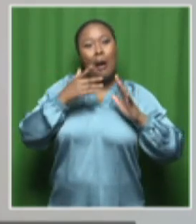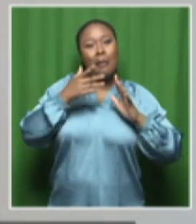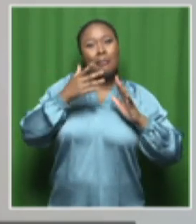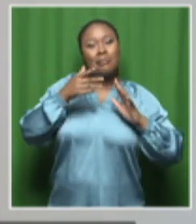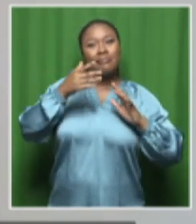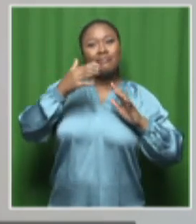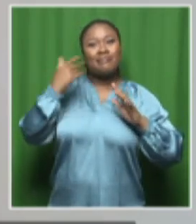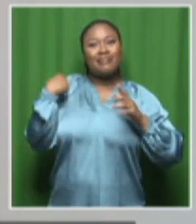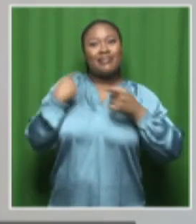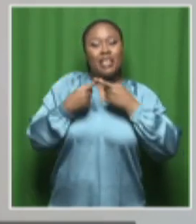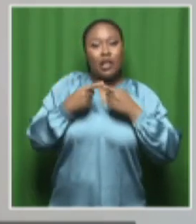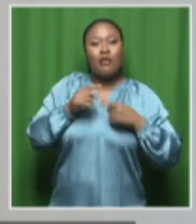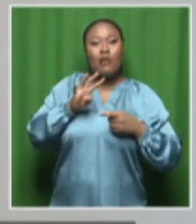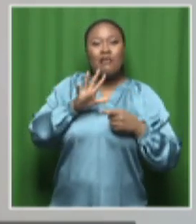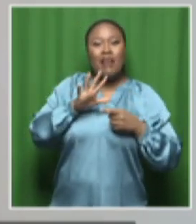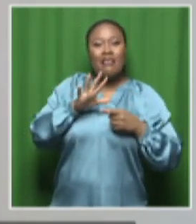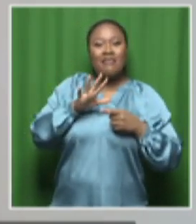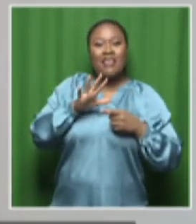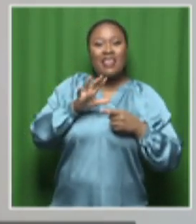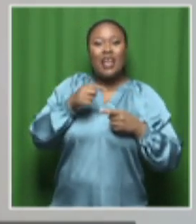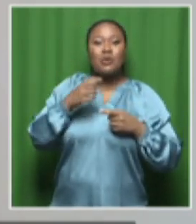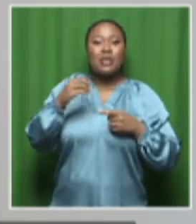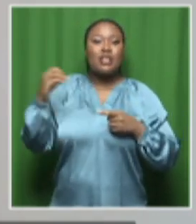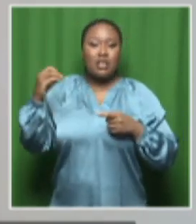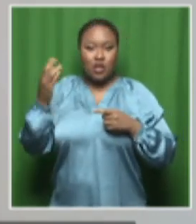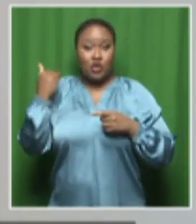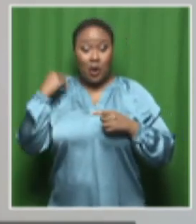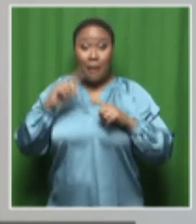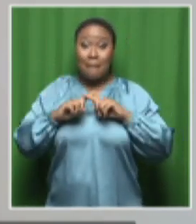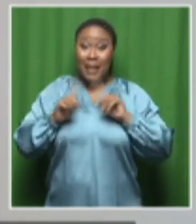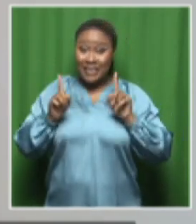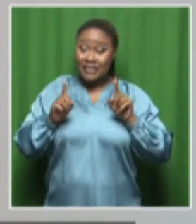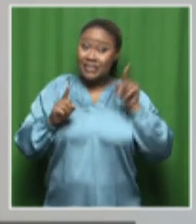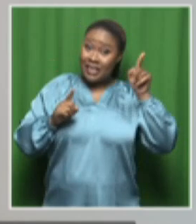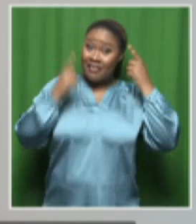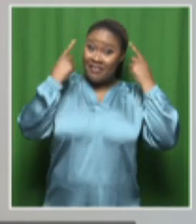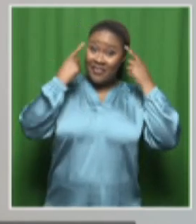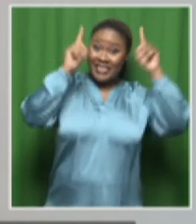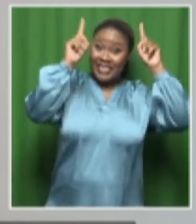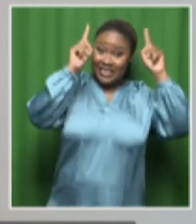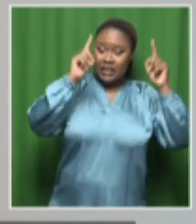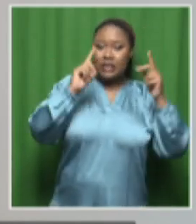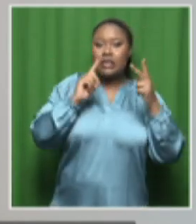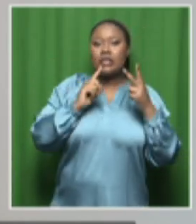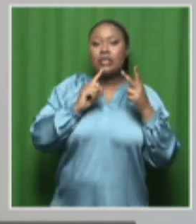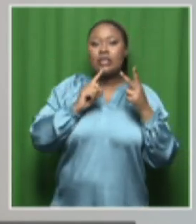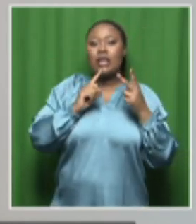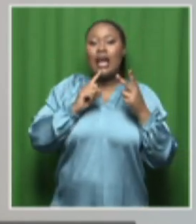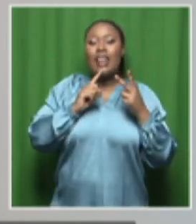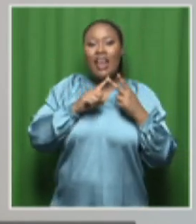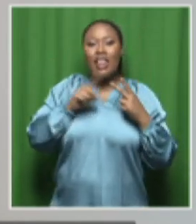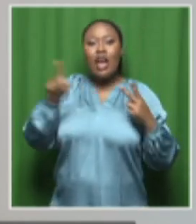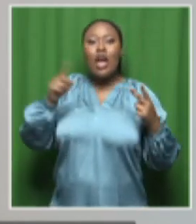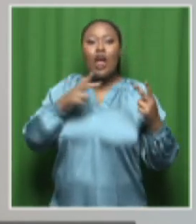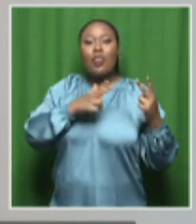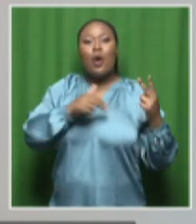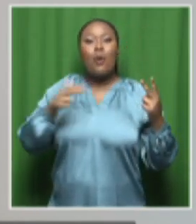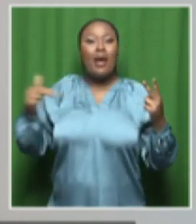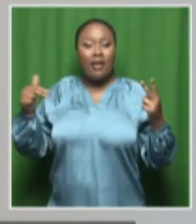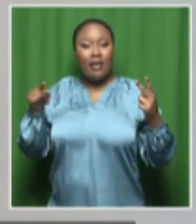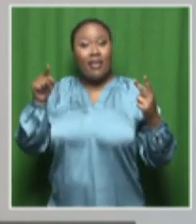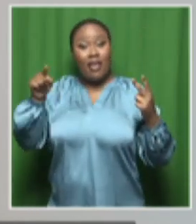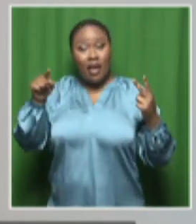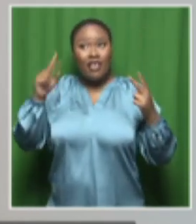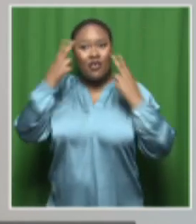Chris Henshelwood and Karen van Niekerk, together with Wits University and University of Bergen in Norway, they've